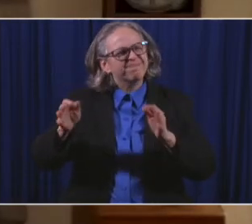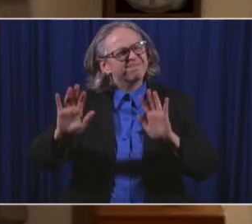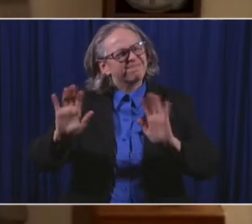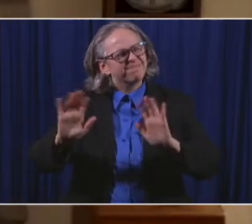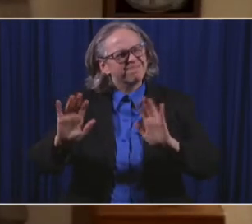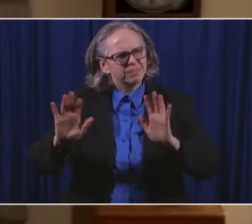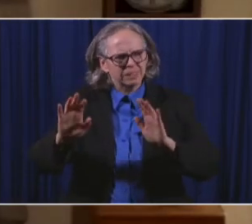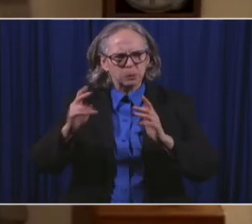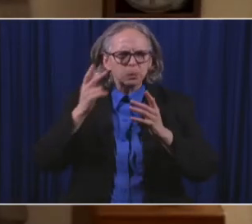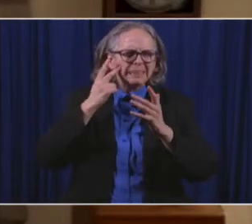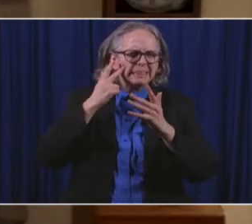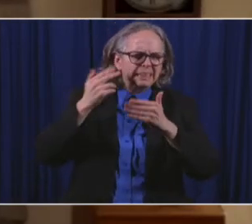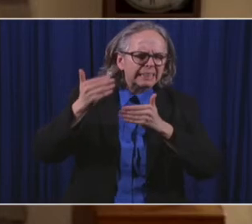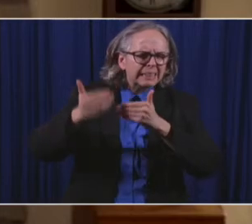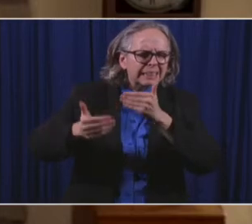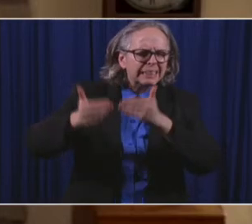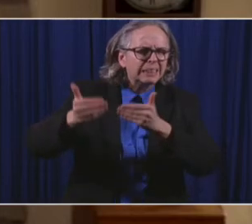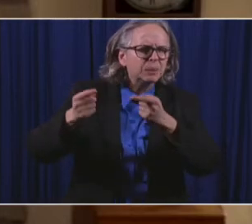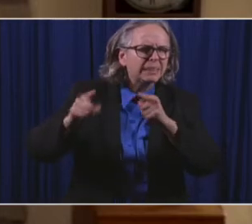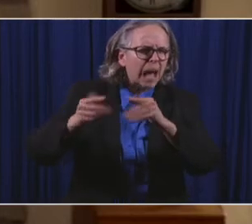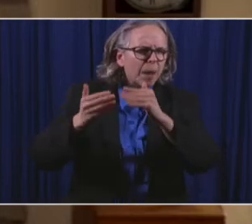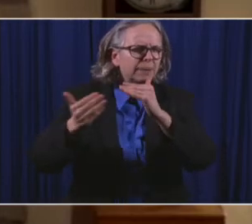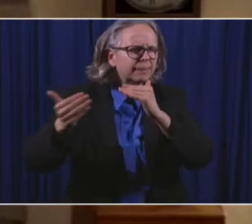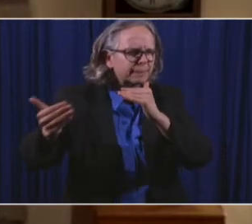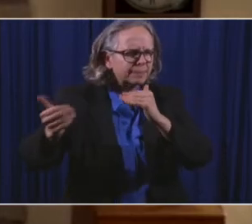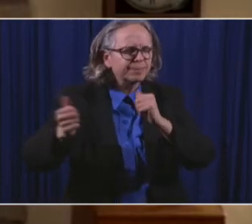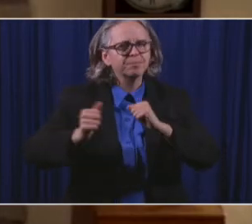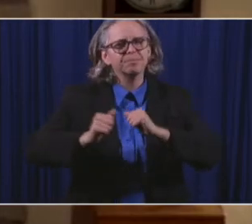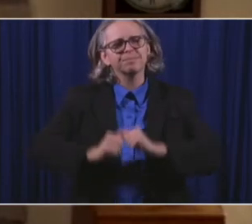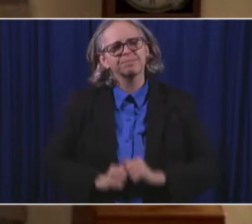Thanksgiving, but